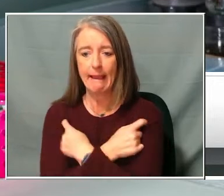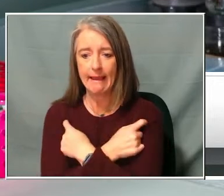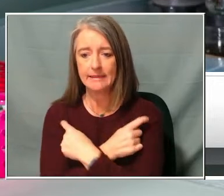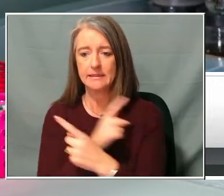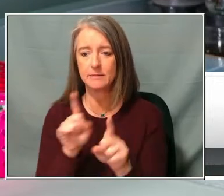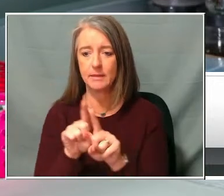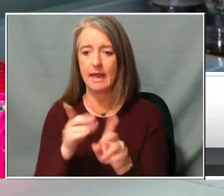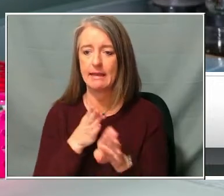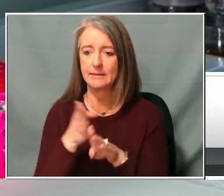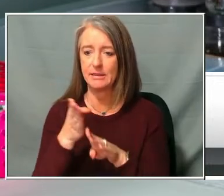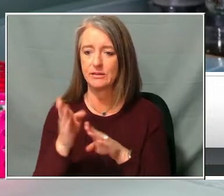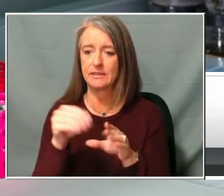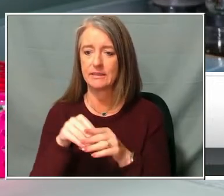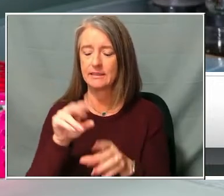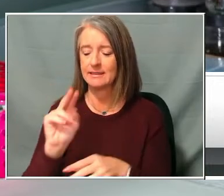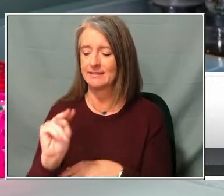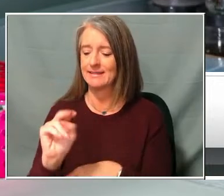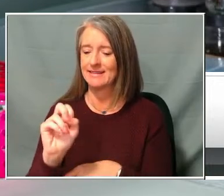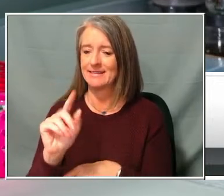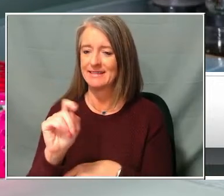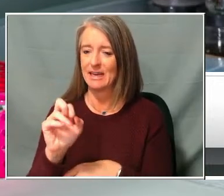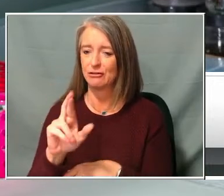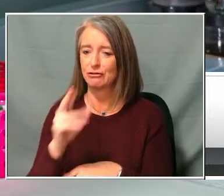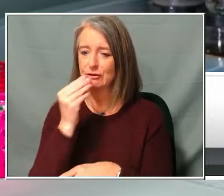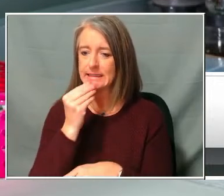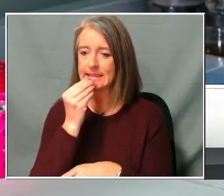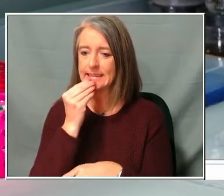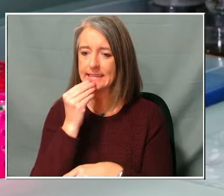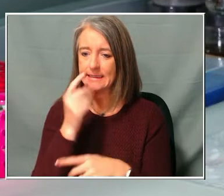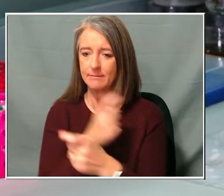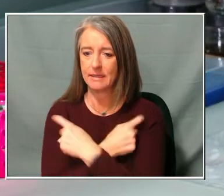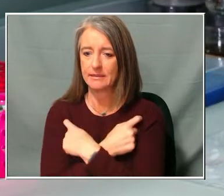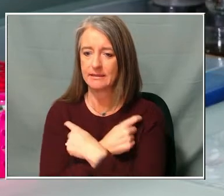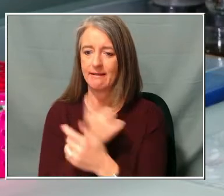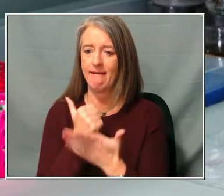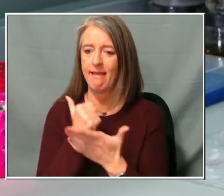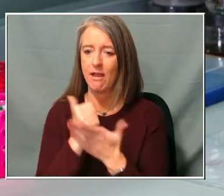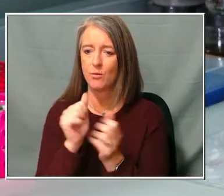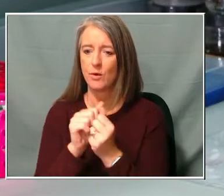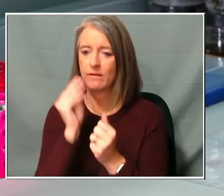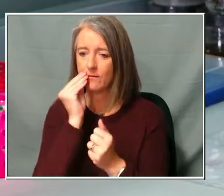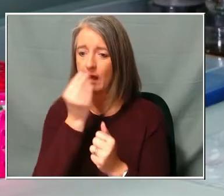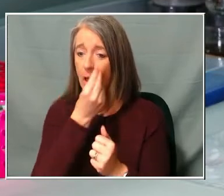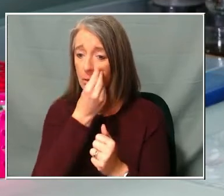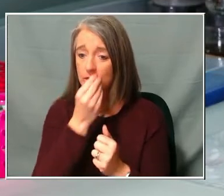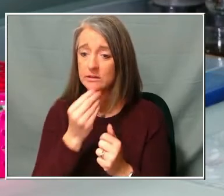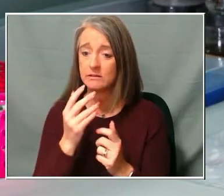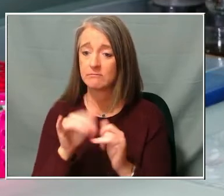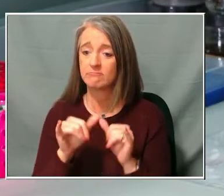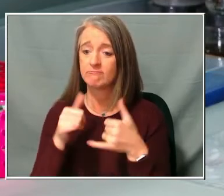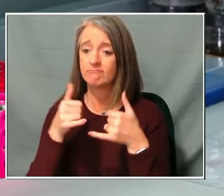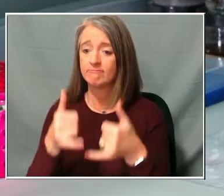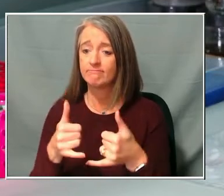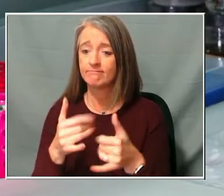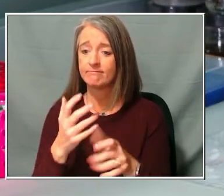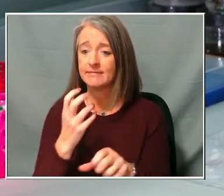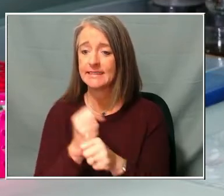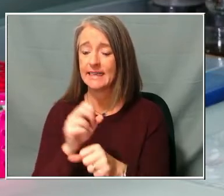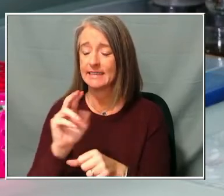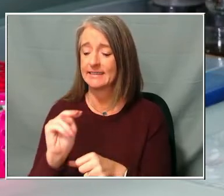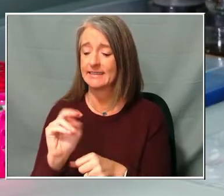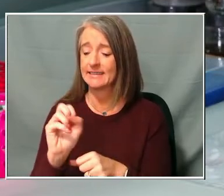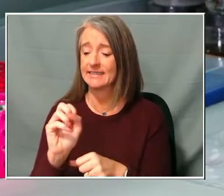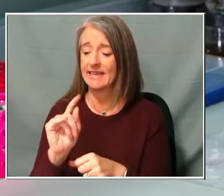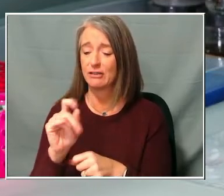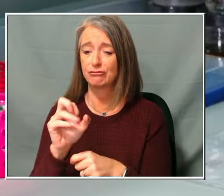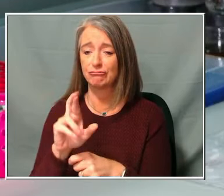specialize in are the nectar-eating bats. So these are bats that go around and pollinate flowers, and as a reward, they receive nectar. And nectar